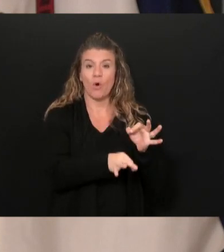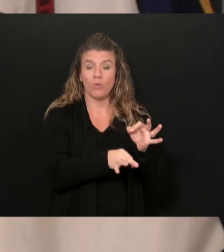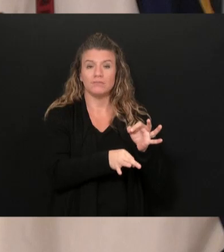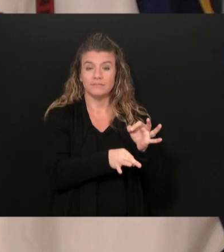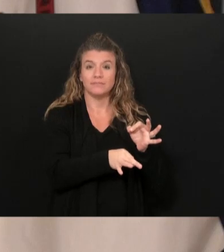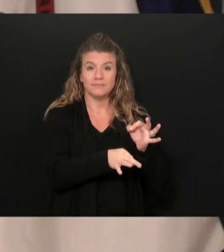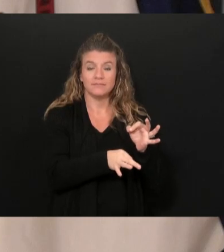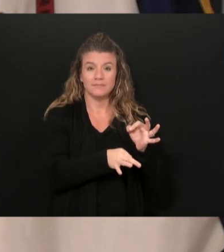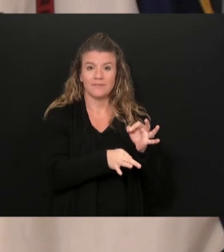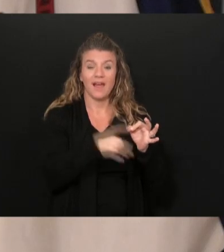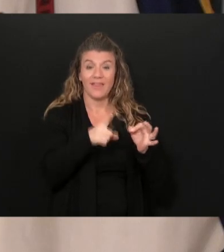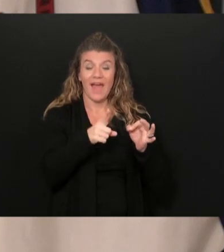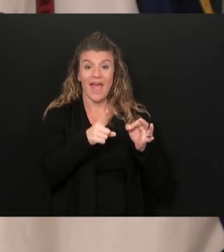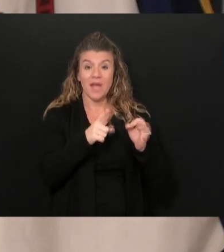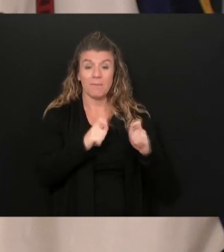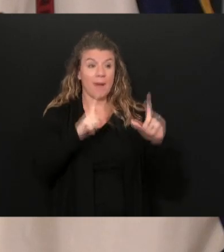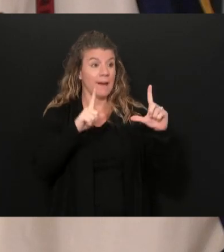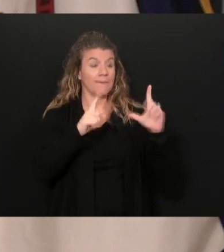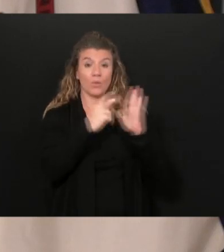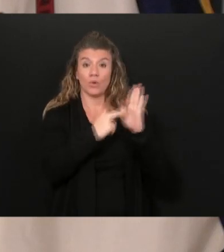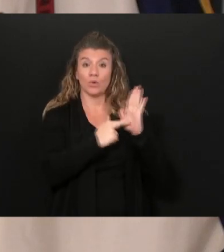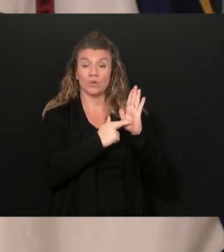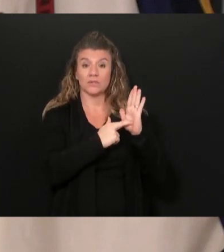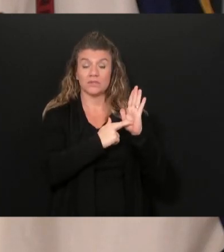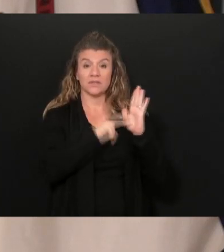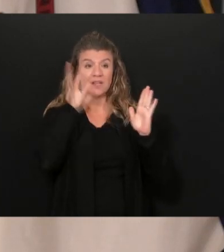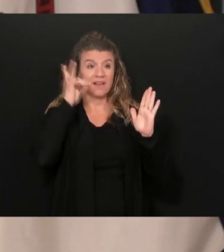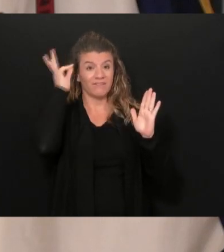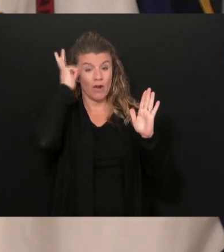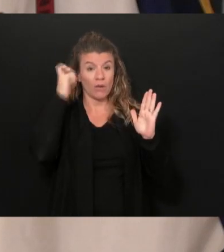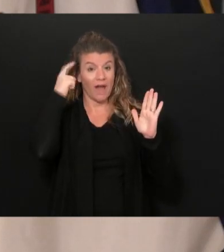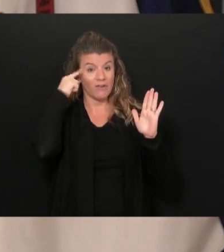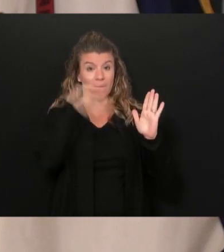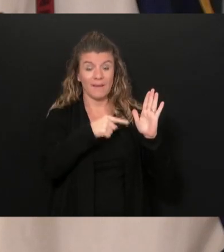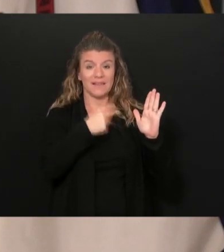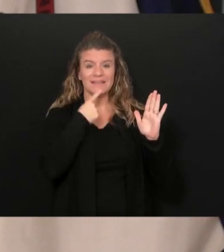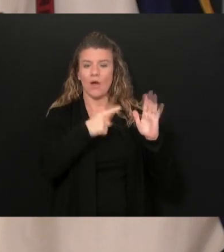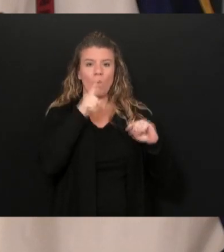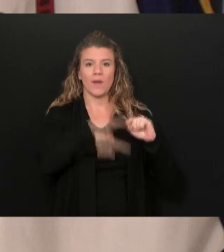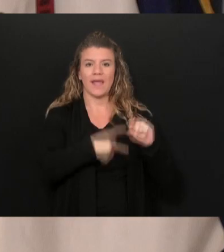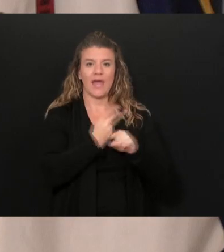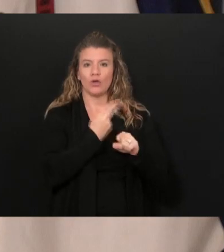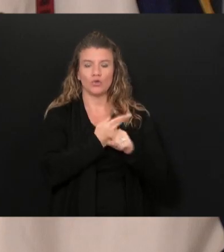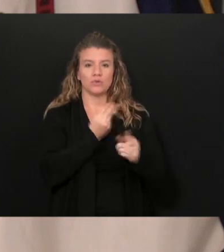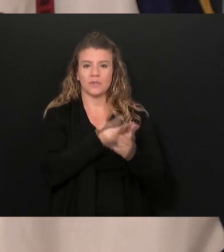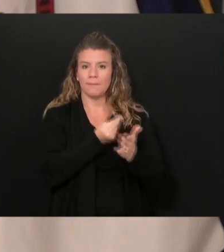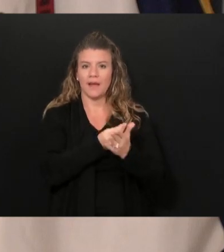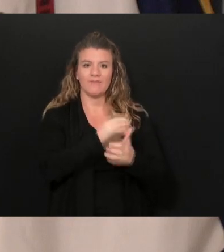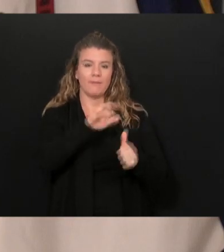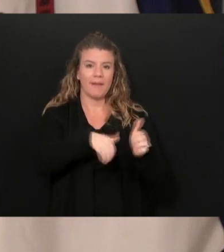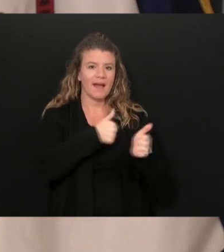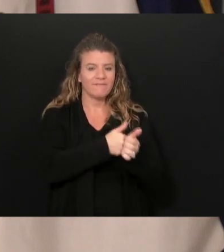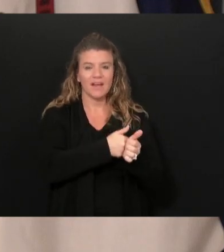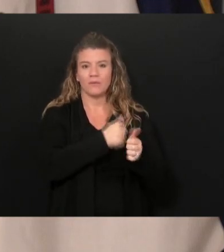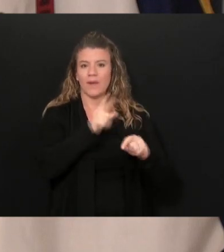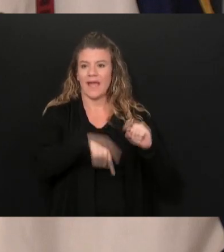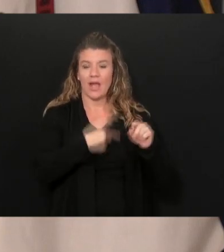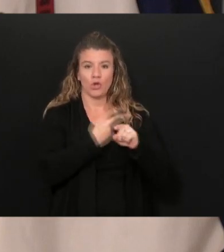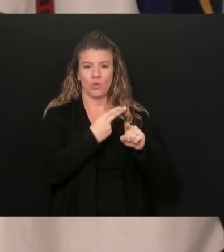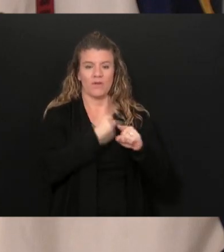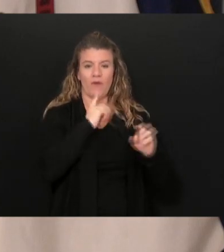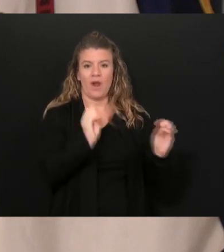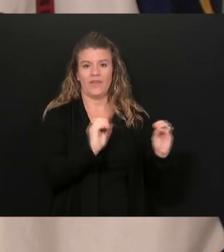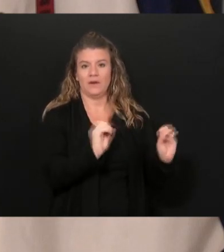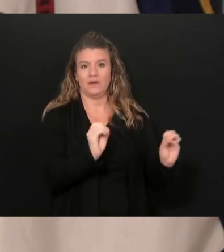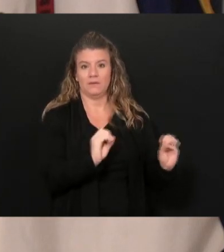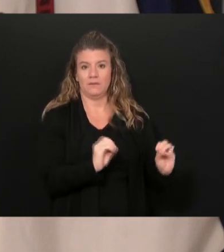out with rules from the federal government that we can't use dollars for backfilling. We can't use dollars for hardly anything,